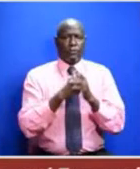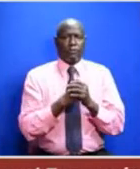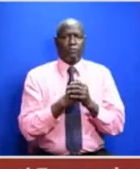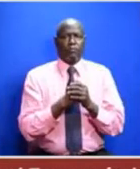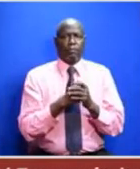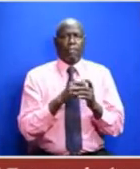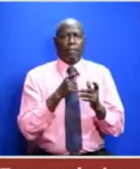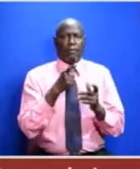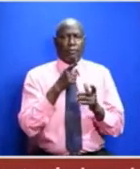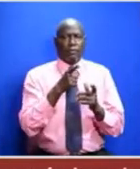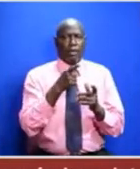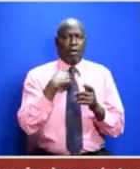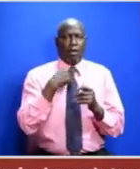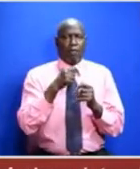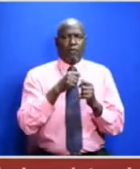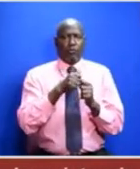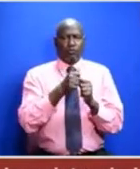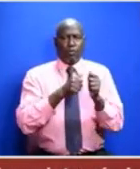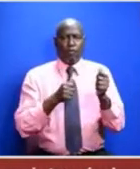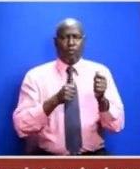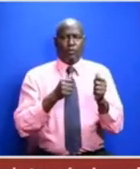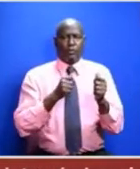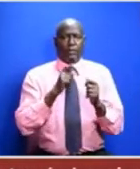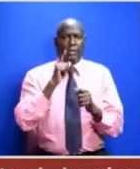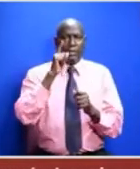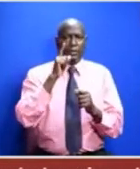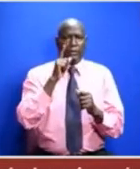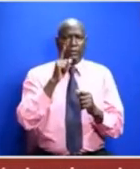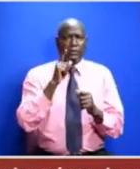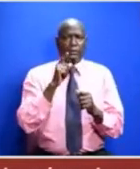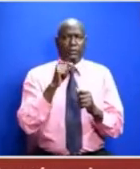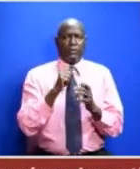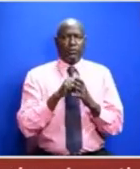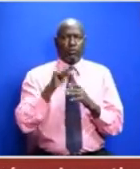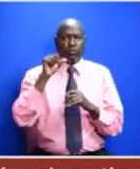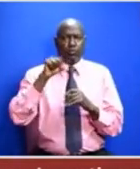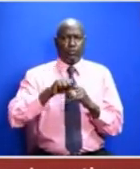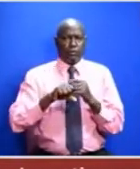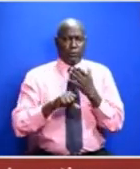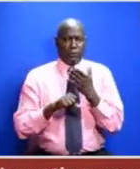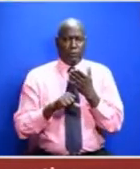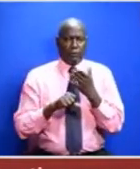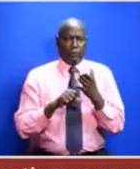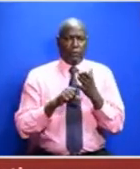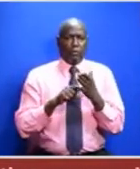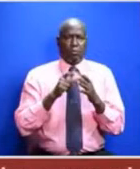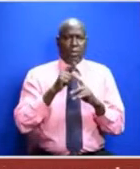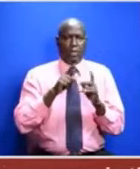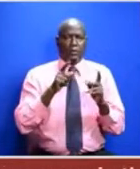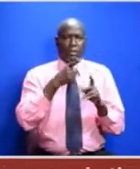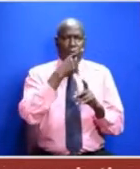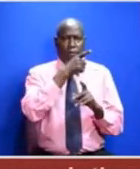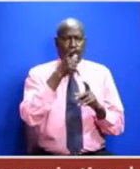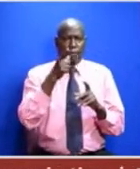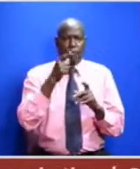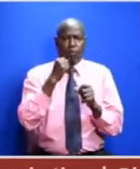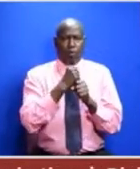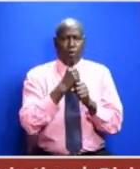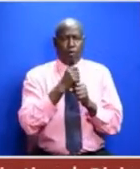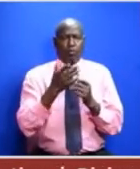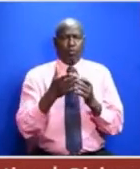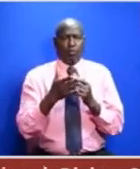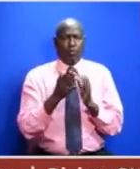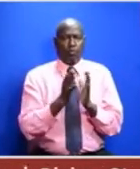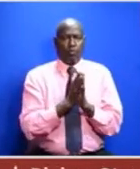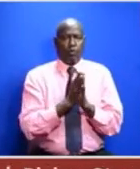advised to refrain from religious extremism, while religious leaders have been encouraged to work closely with government agencies in order